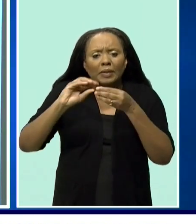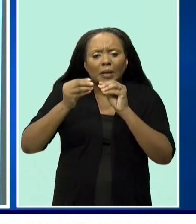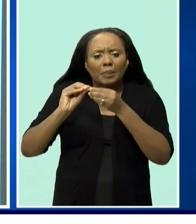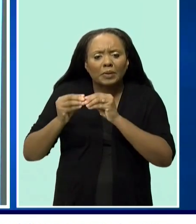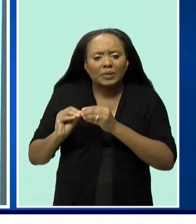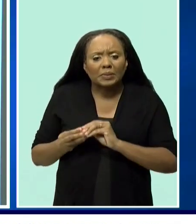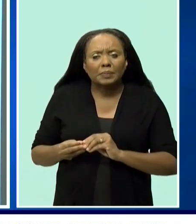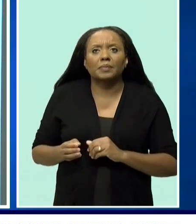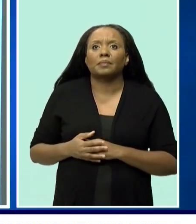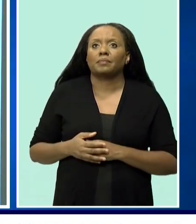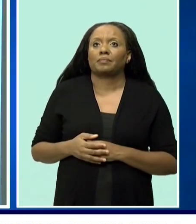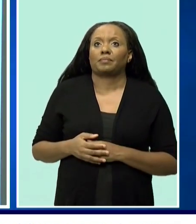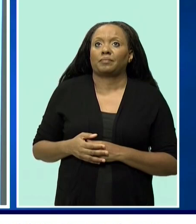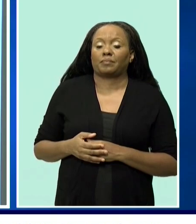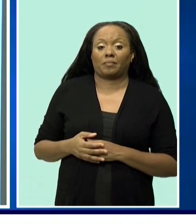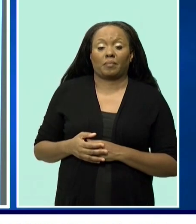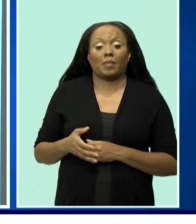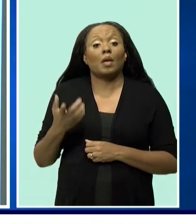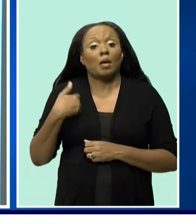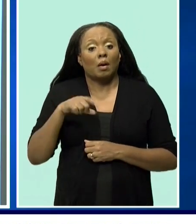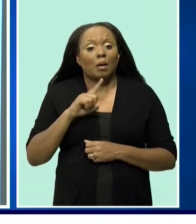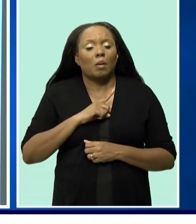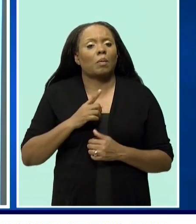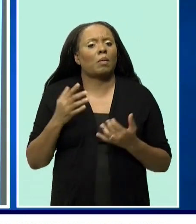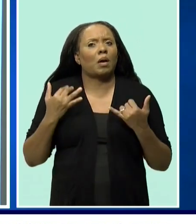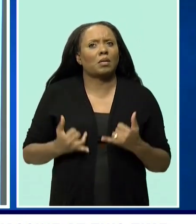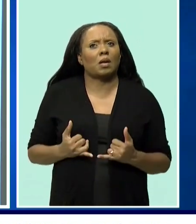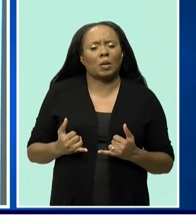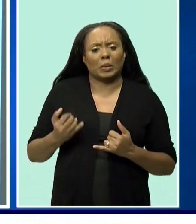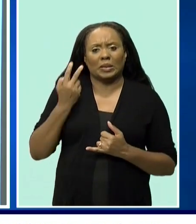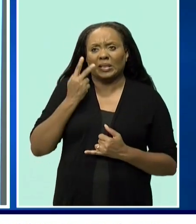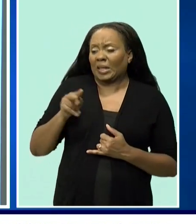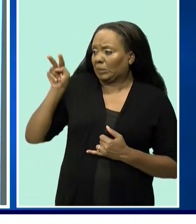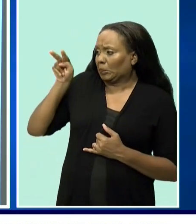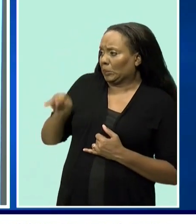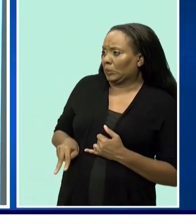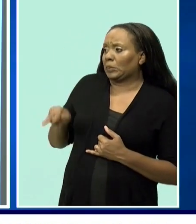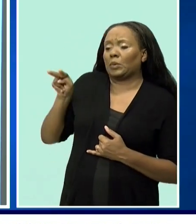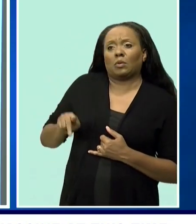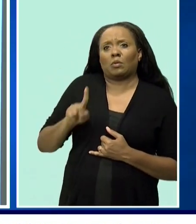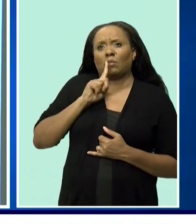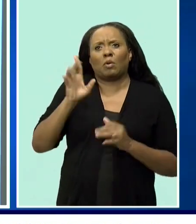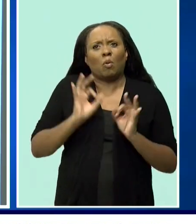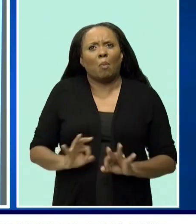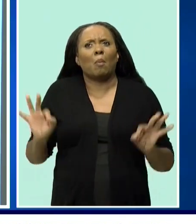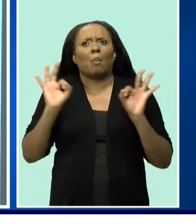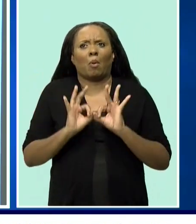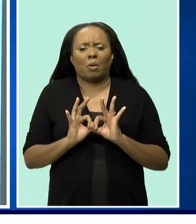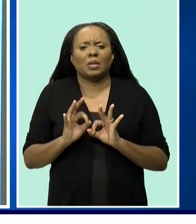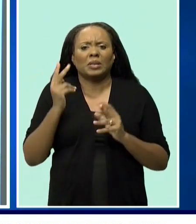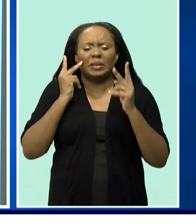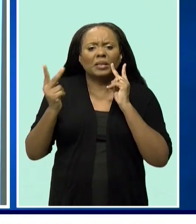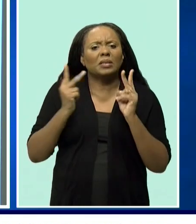Hesitancy Index, and we now get into the core of it, is one of the key features of both